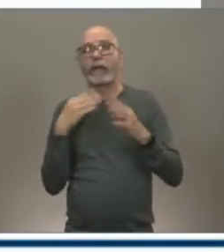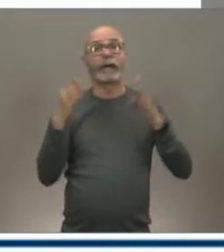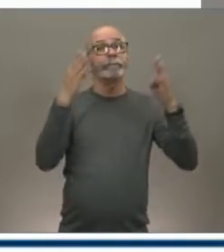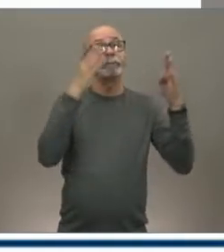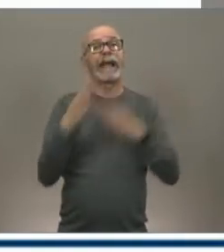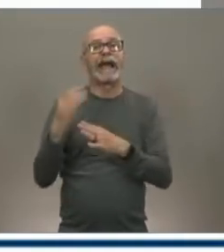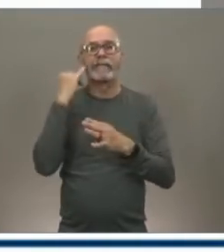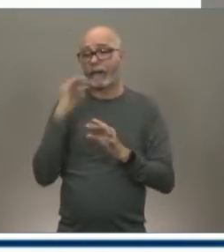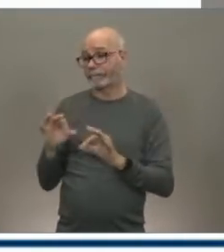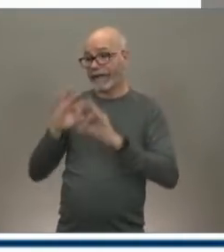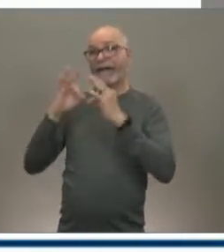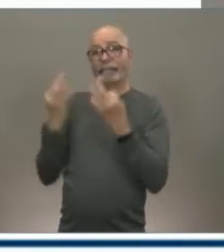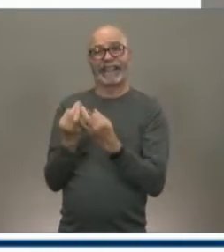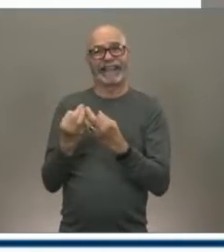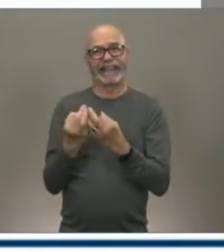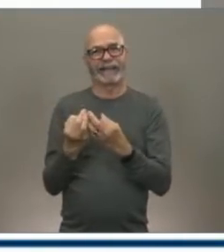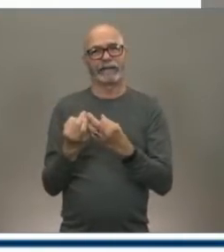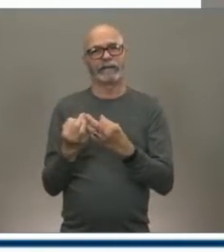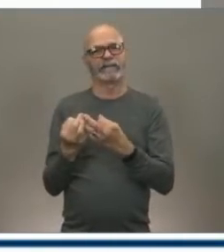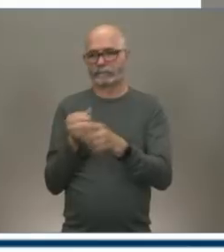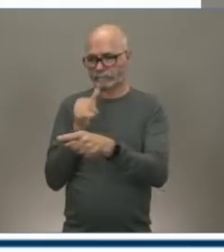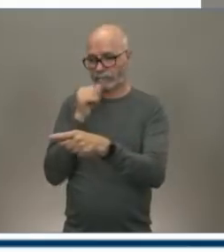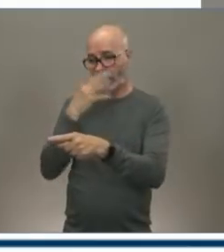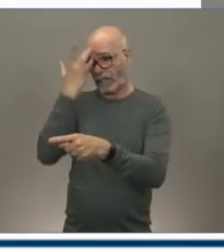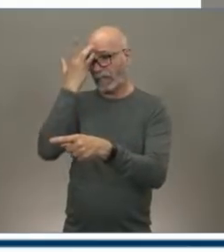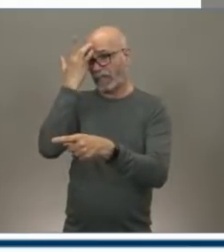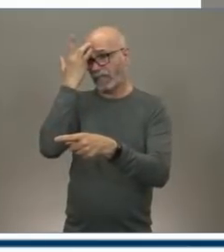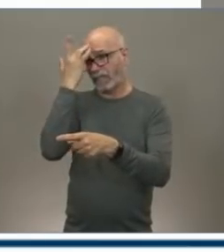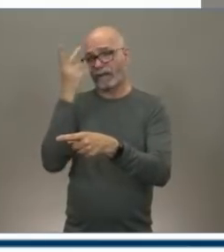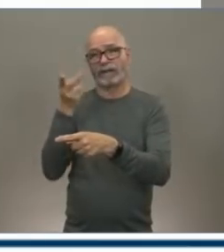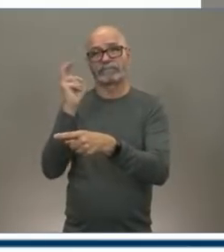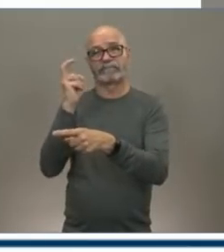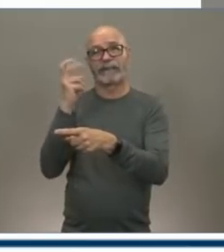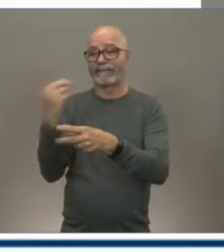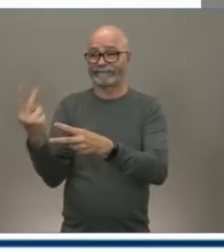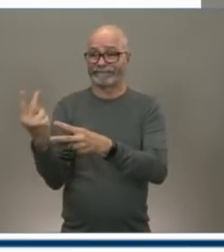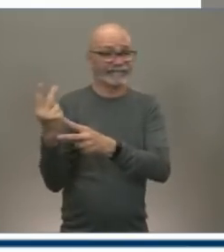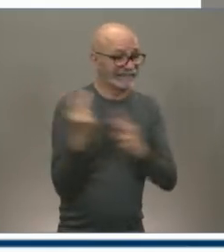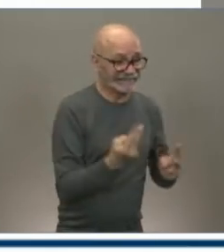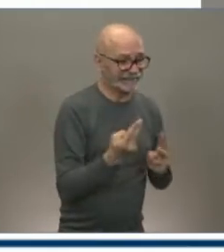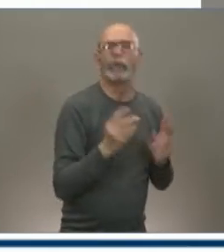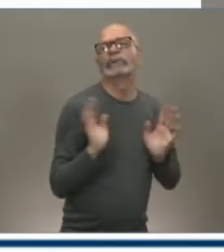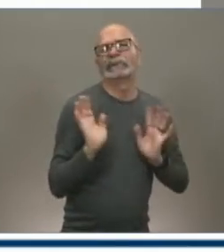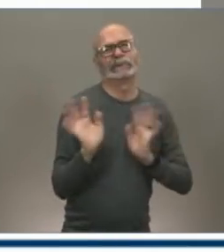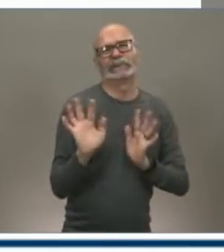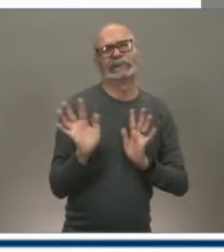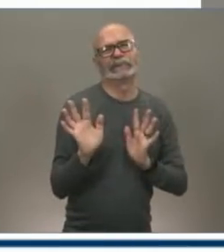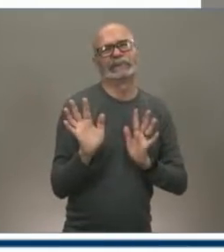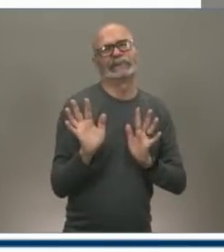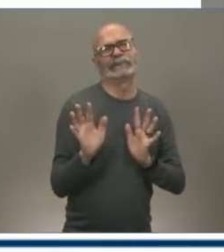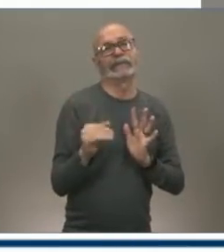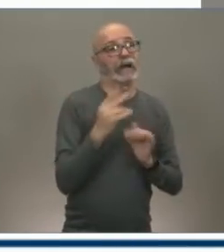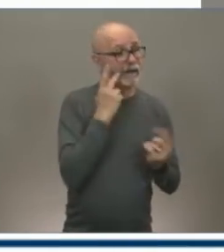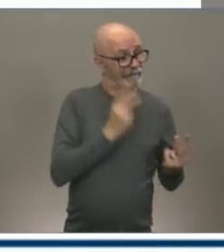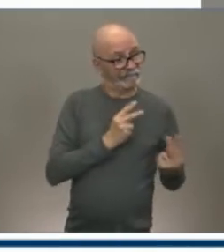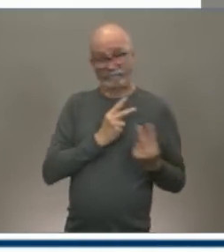then you just can't participate in that event, and certainly don't bring people into your home if somebody in your home is